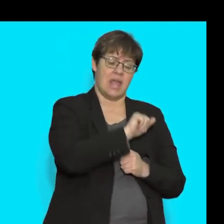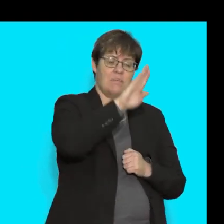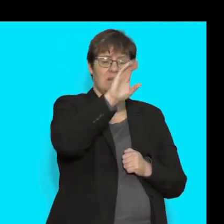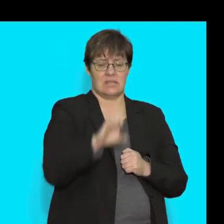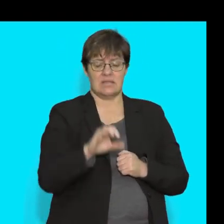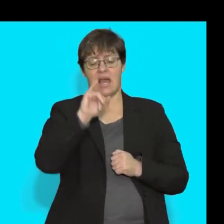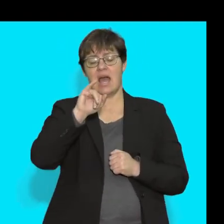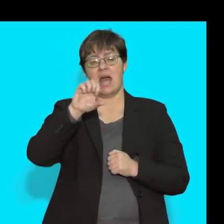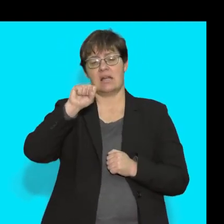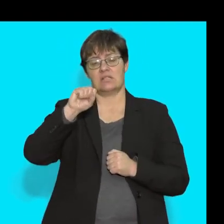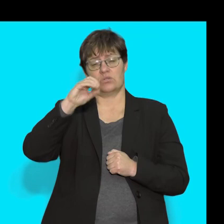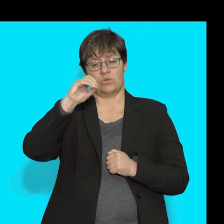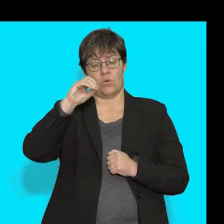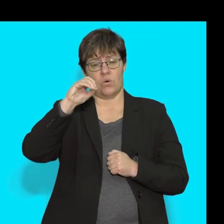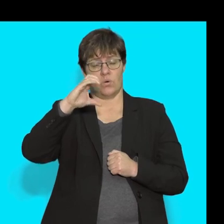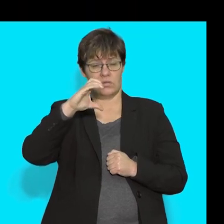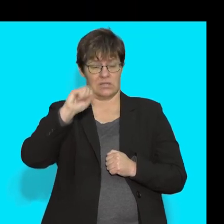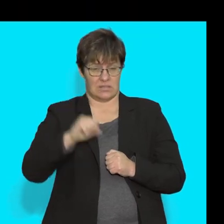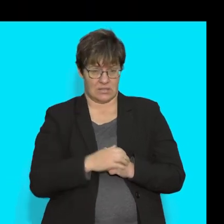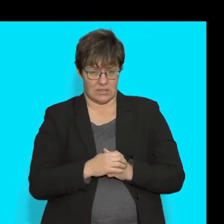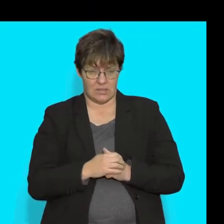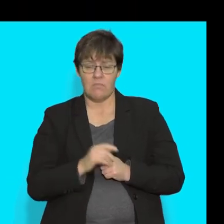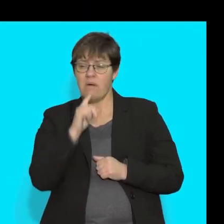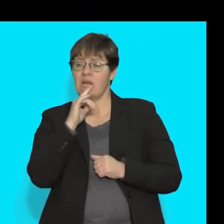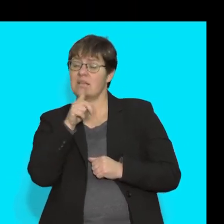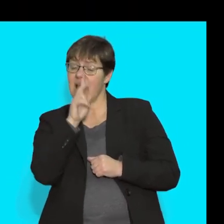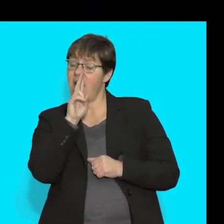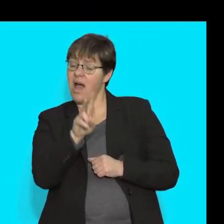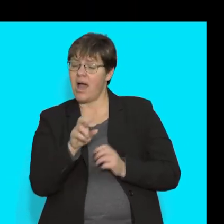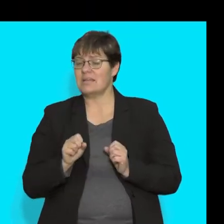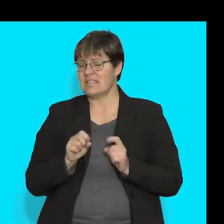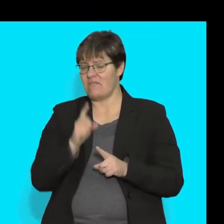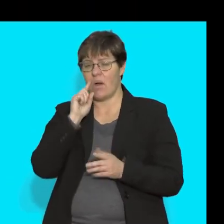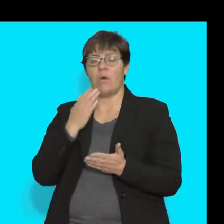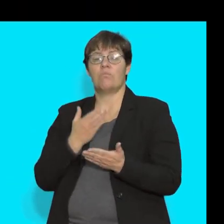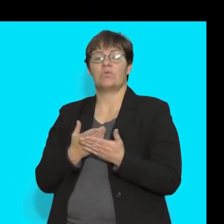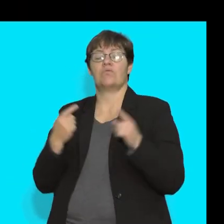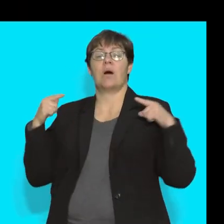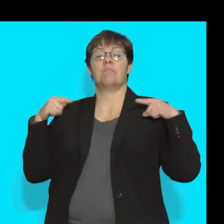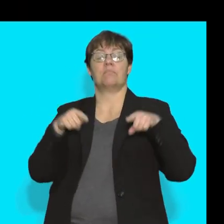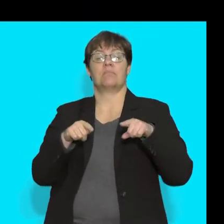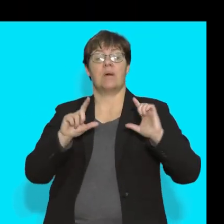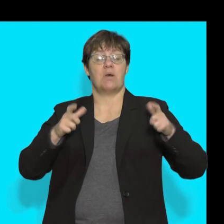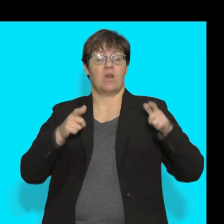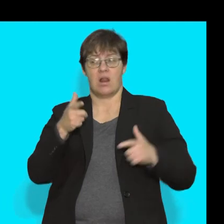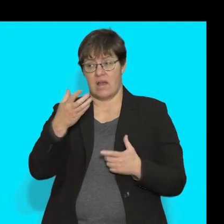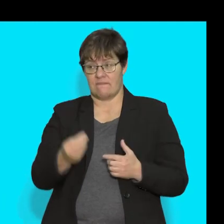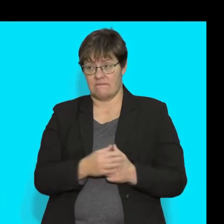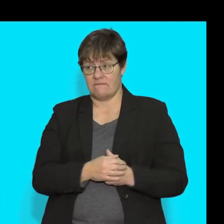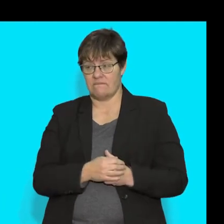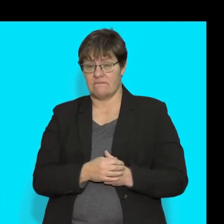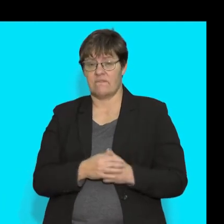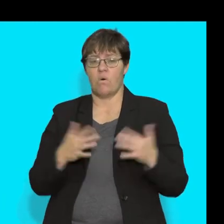that ABC is an isosceles. Now I want you to try and see if you can maybe prove a parallelogram